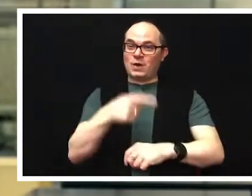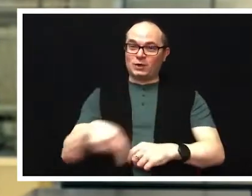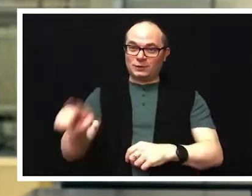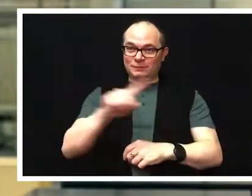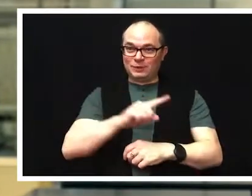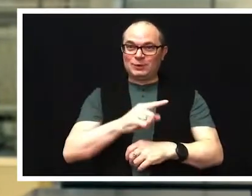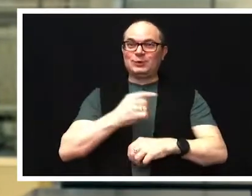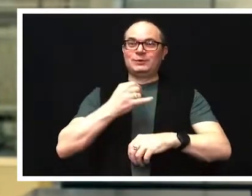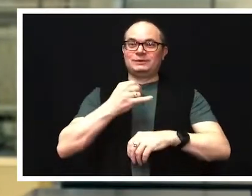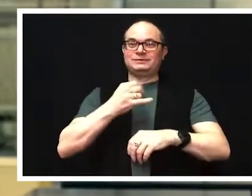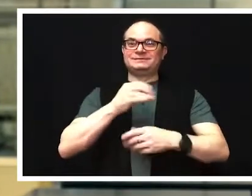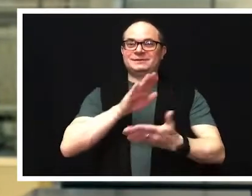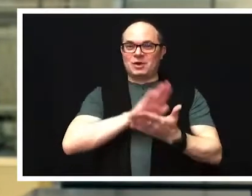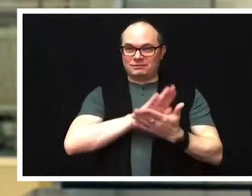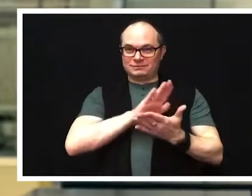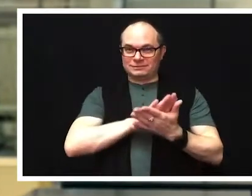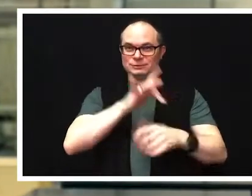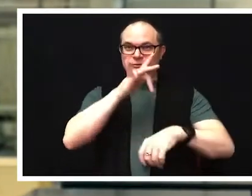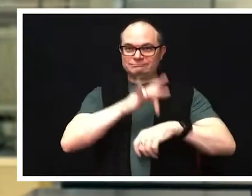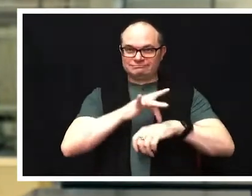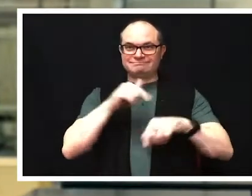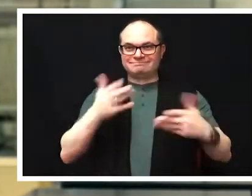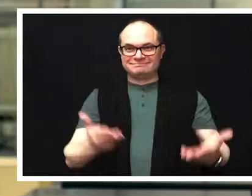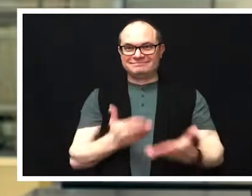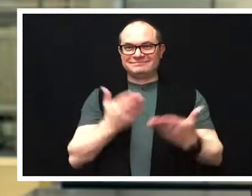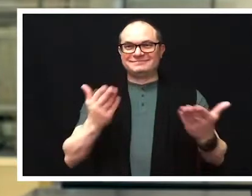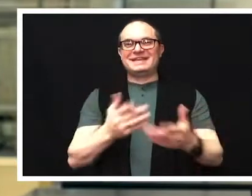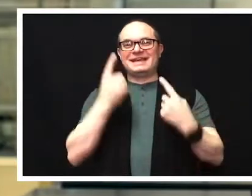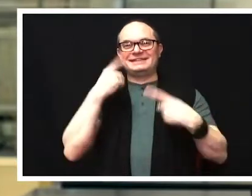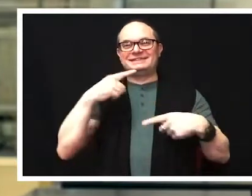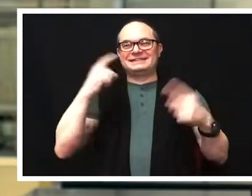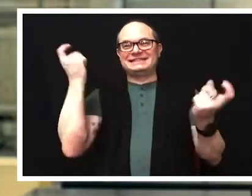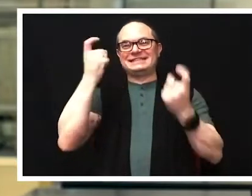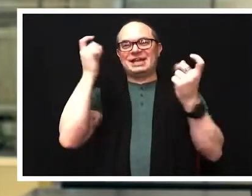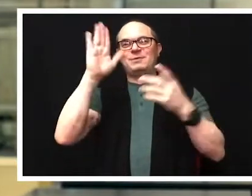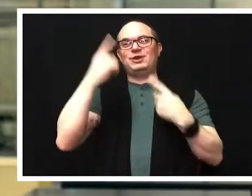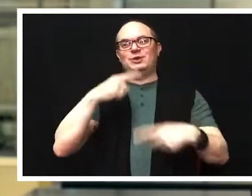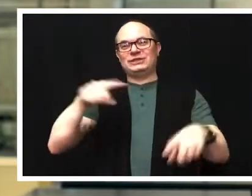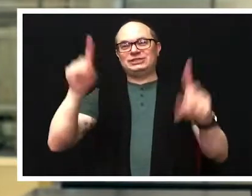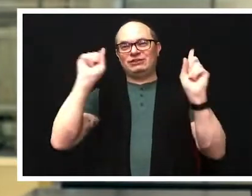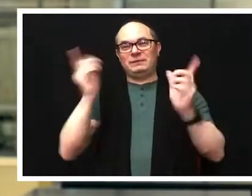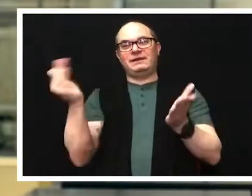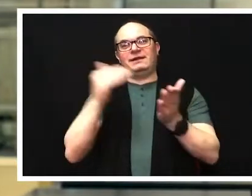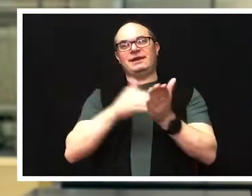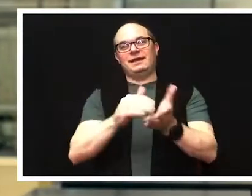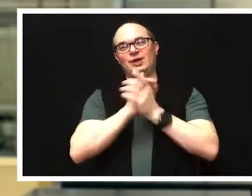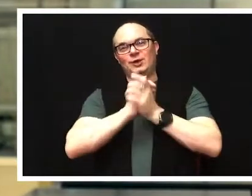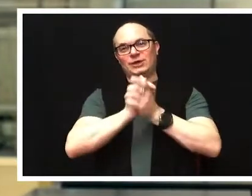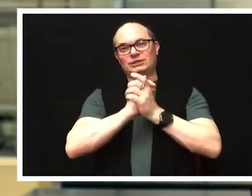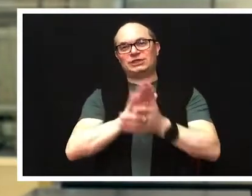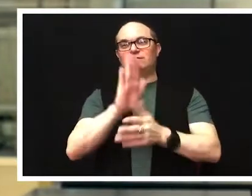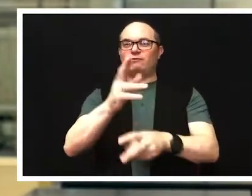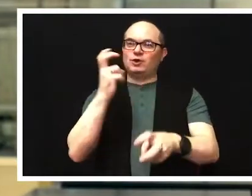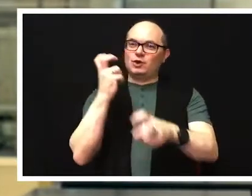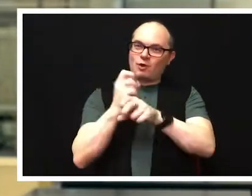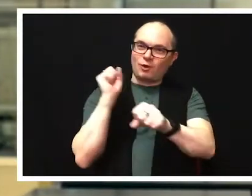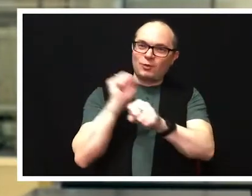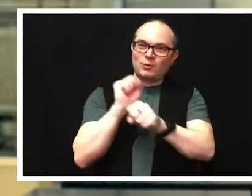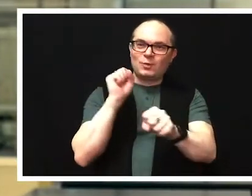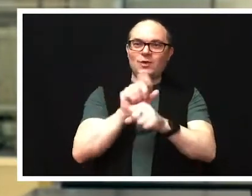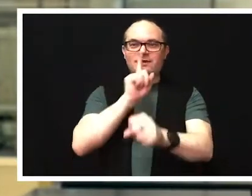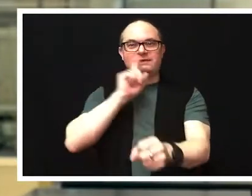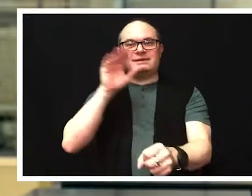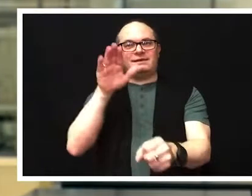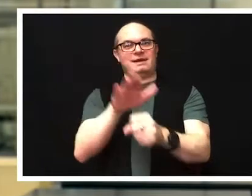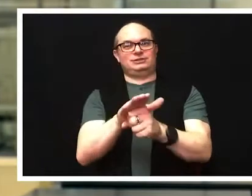welcome you on campus and in person to celebrate your achievements. Again, I congratulate you for your hard work and